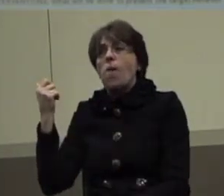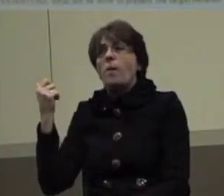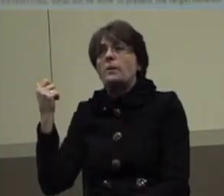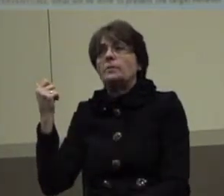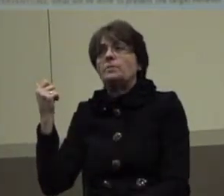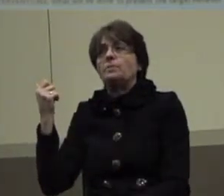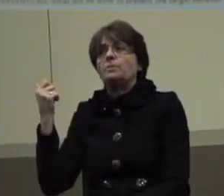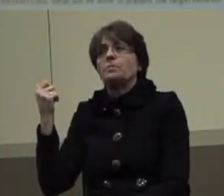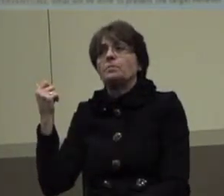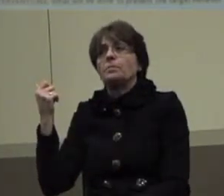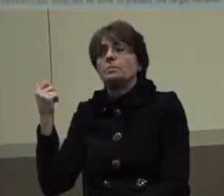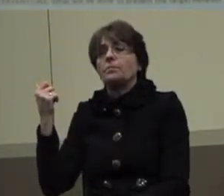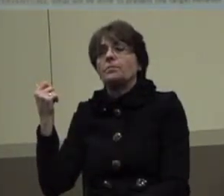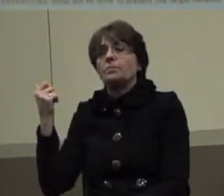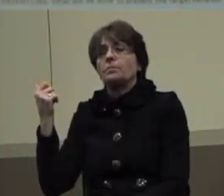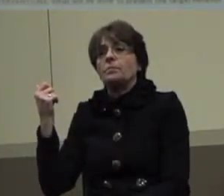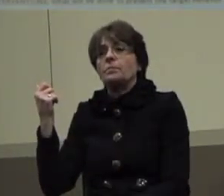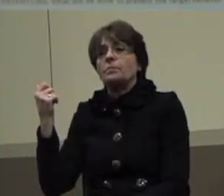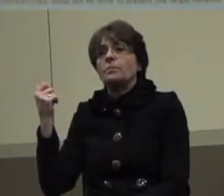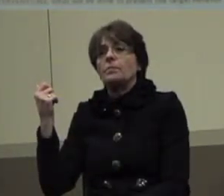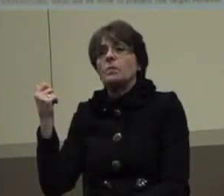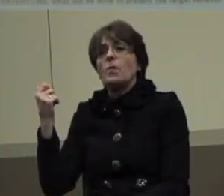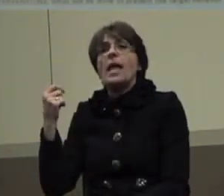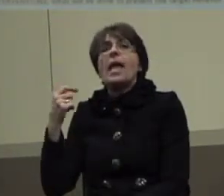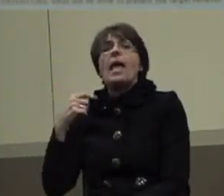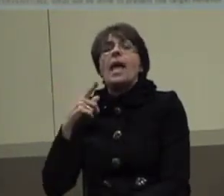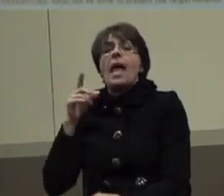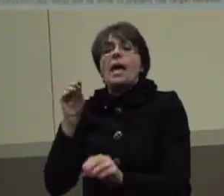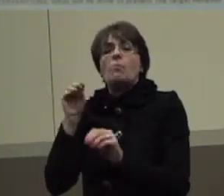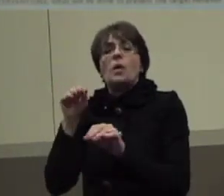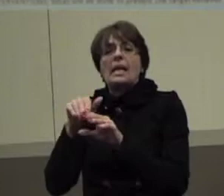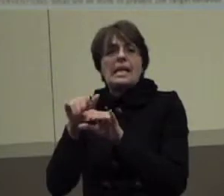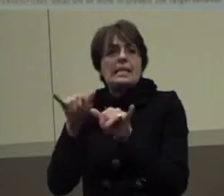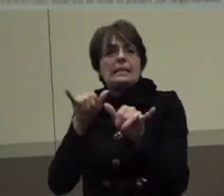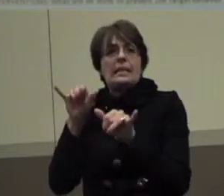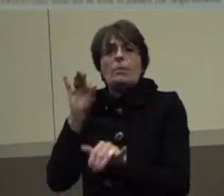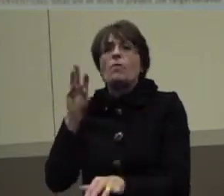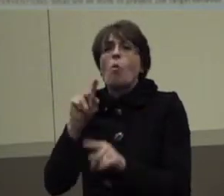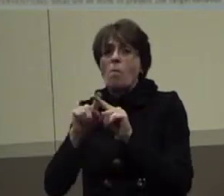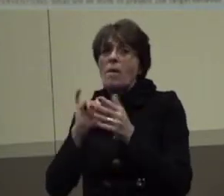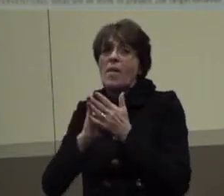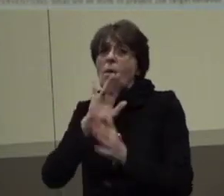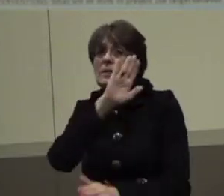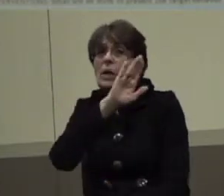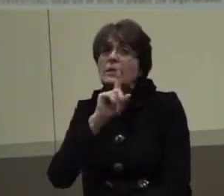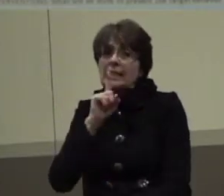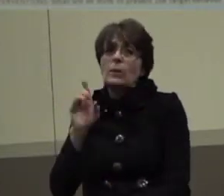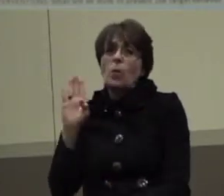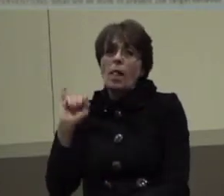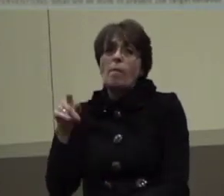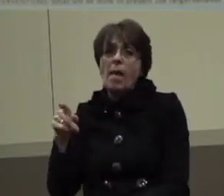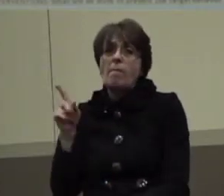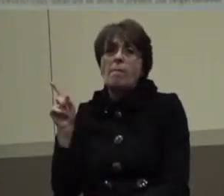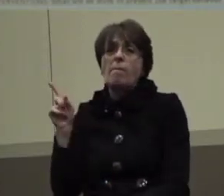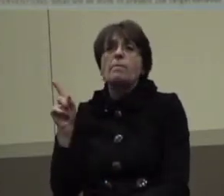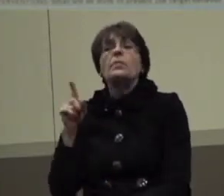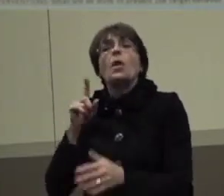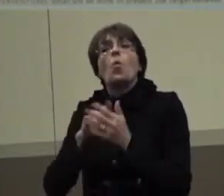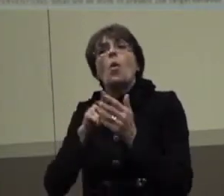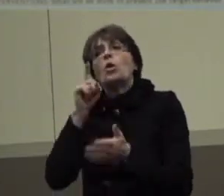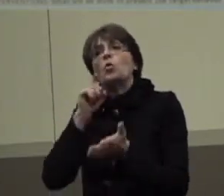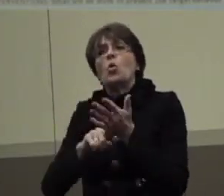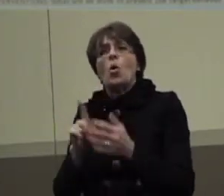it in a similar form, but this was theirs. What do you notice about it?